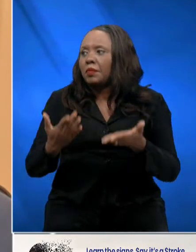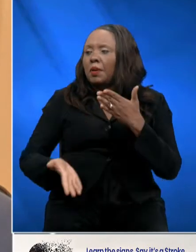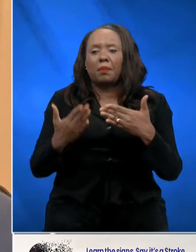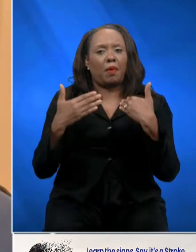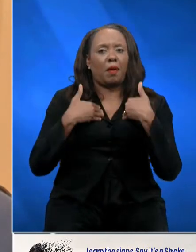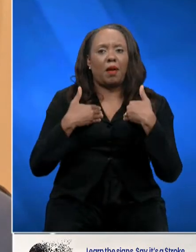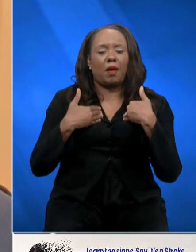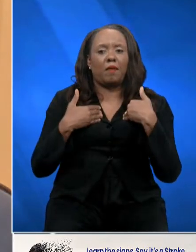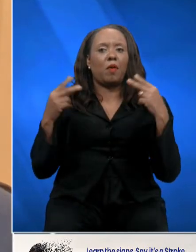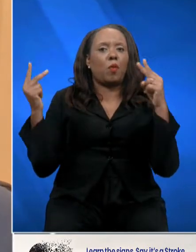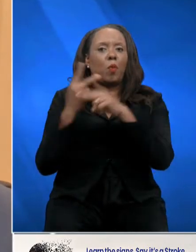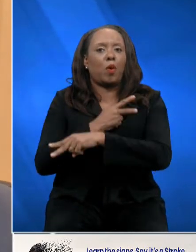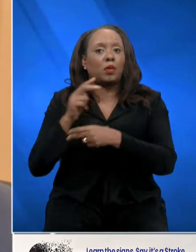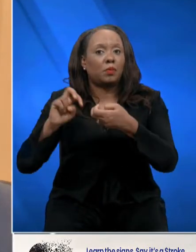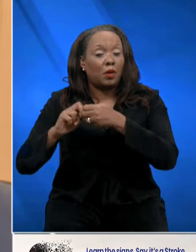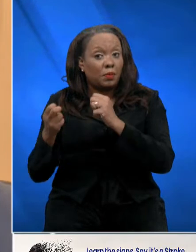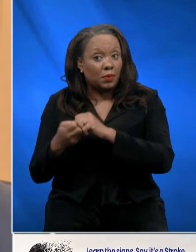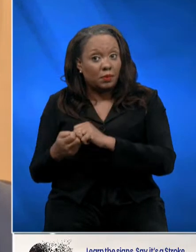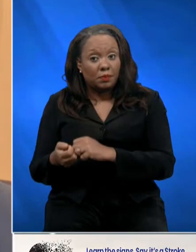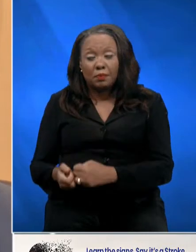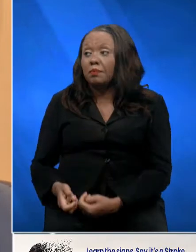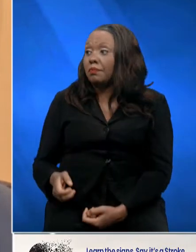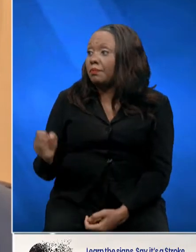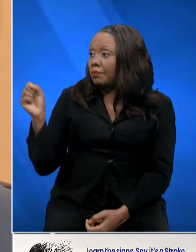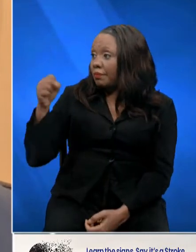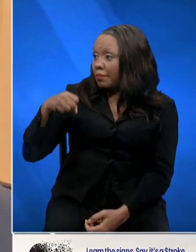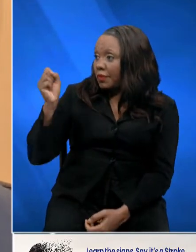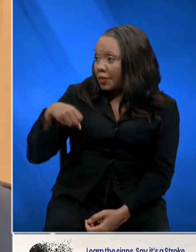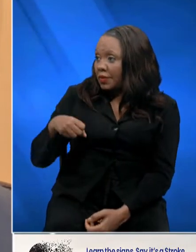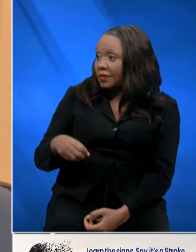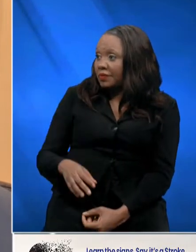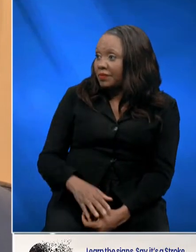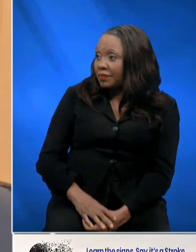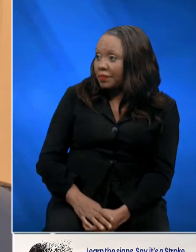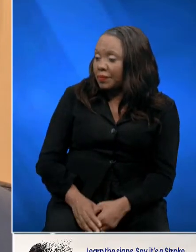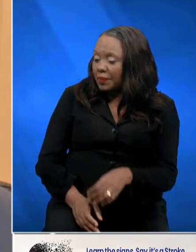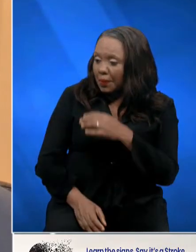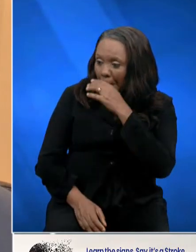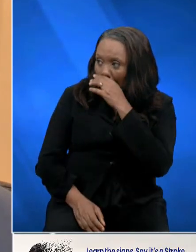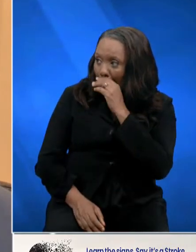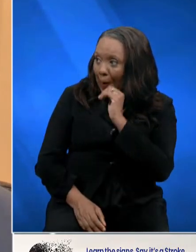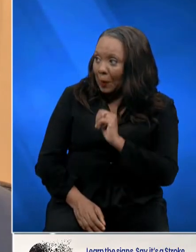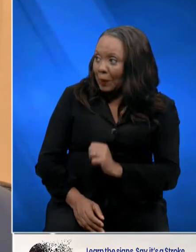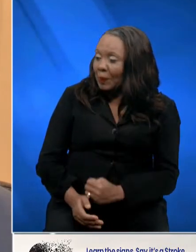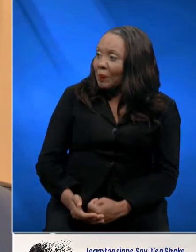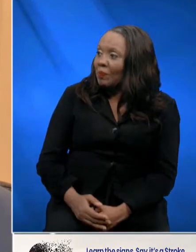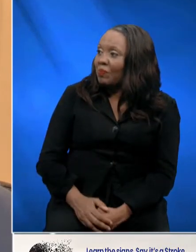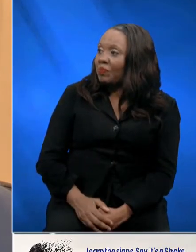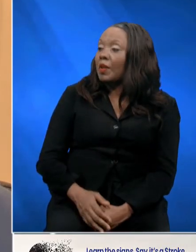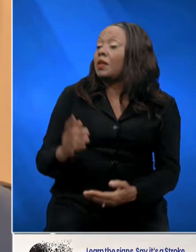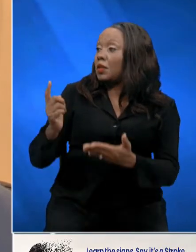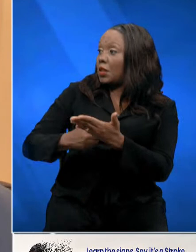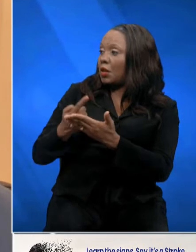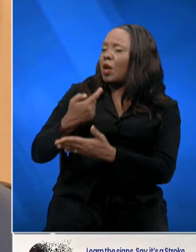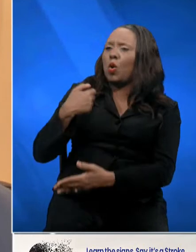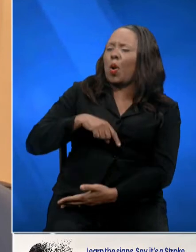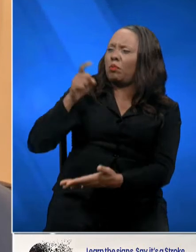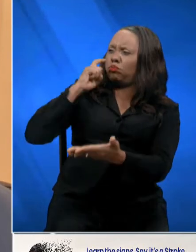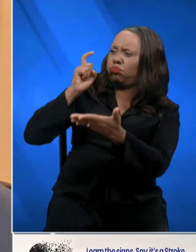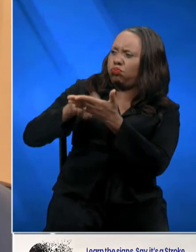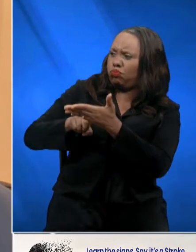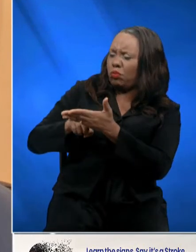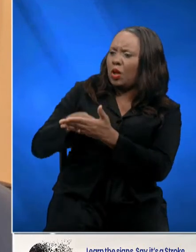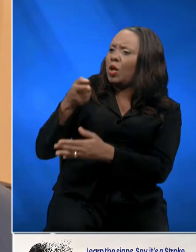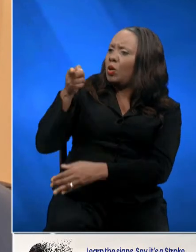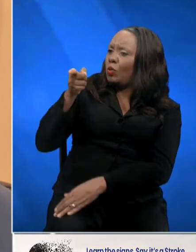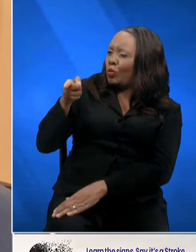did. Yeah, that's absolutely true. And sometimes we can make the diagnosis of diabetes when they come for an eye